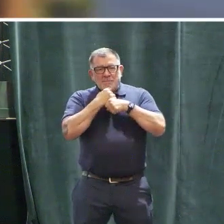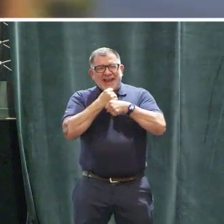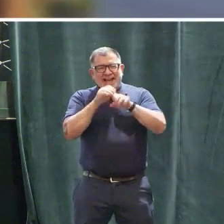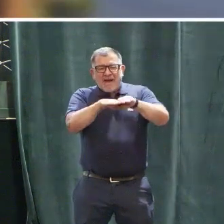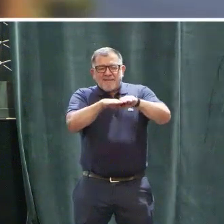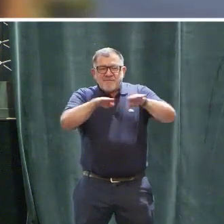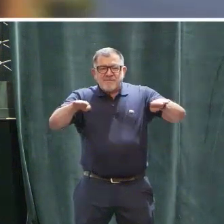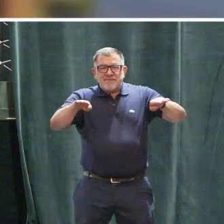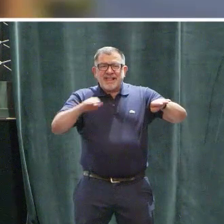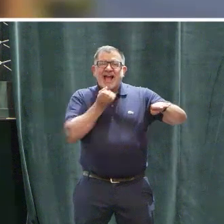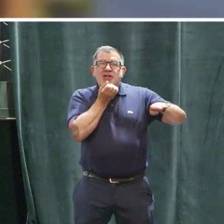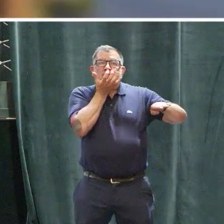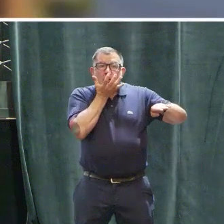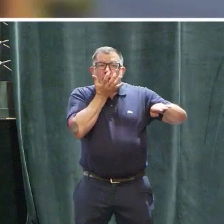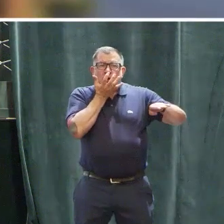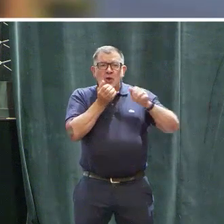front.